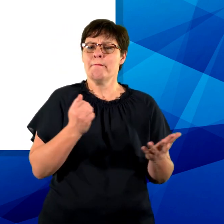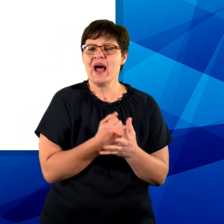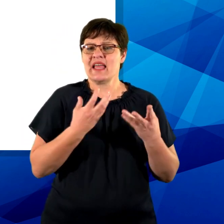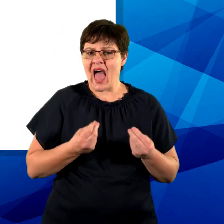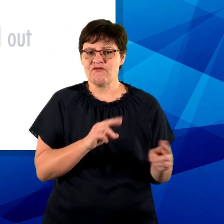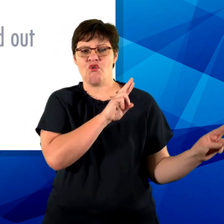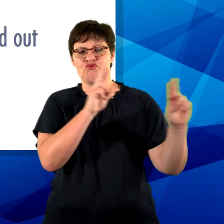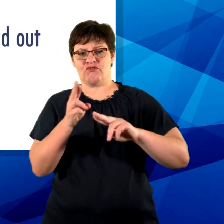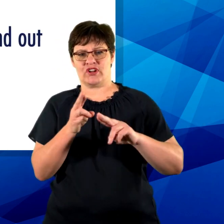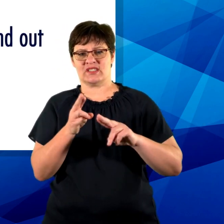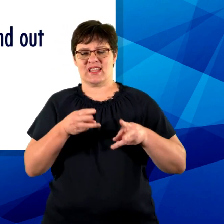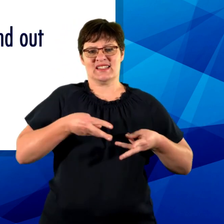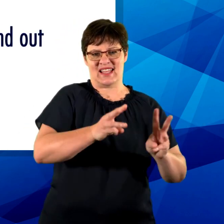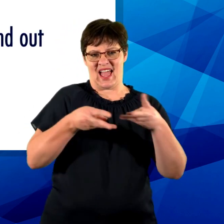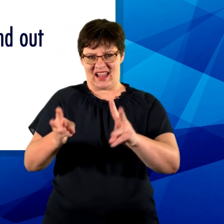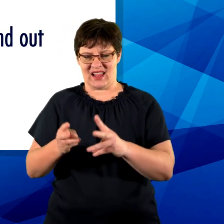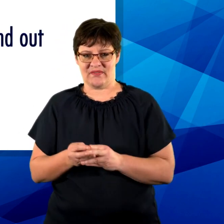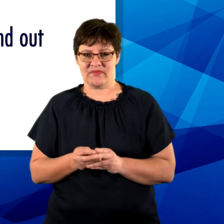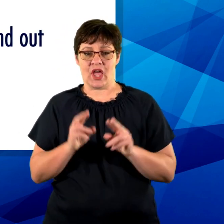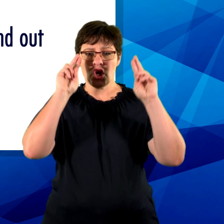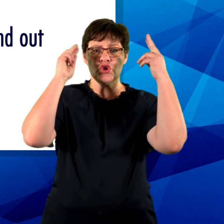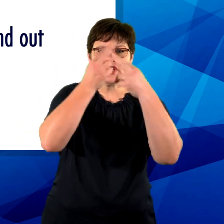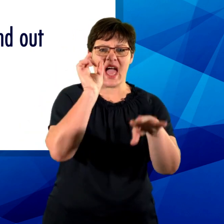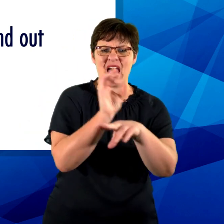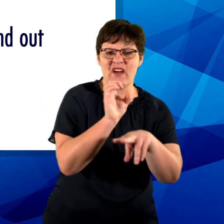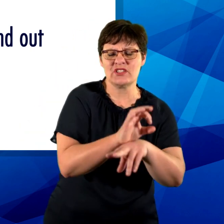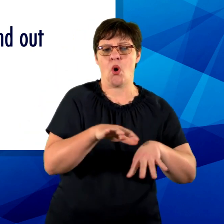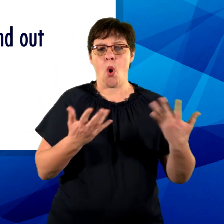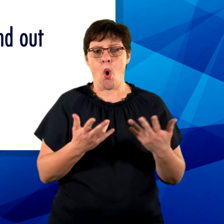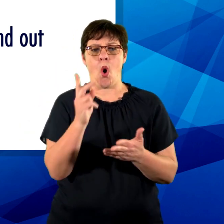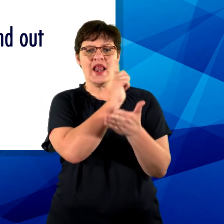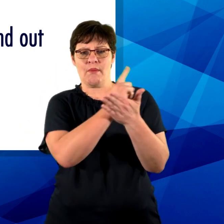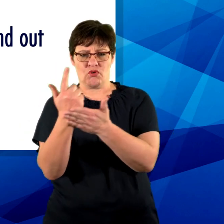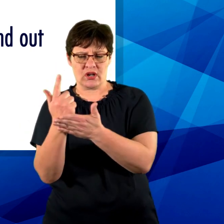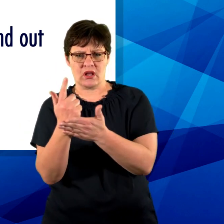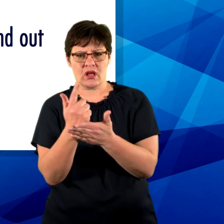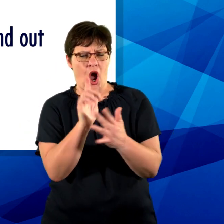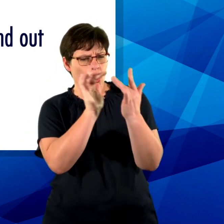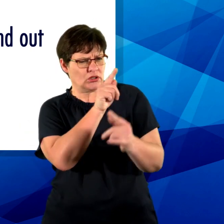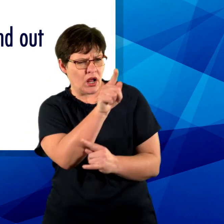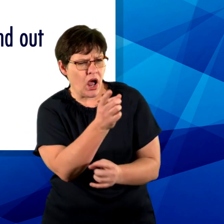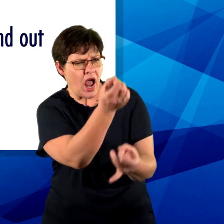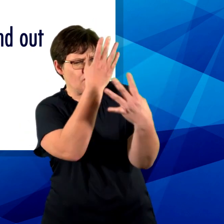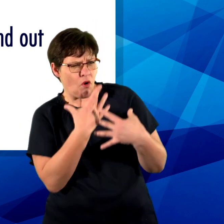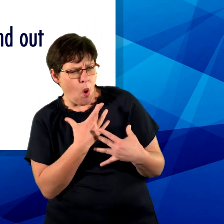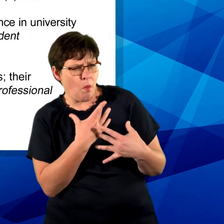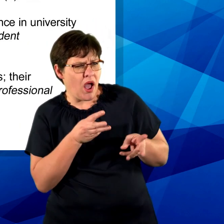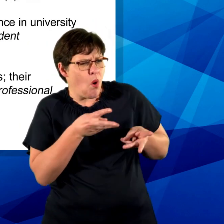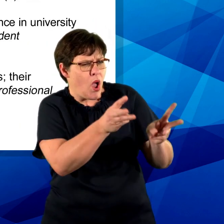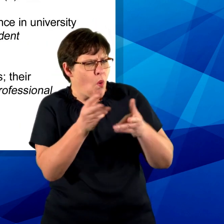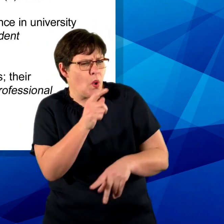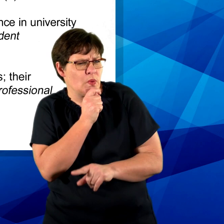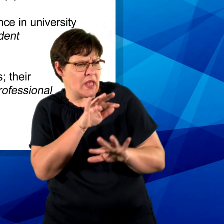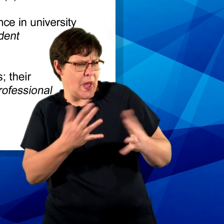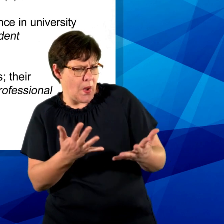style. Contact your faculty advisor or librarian to find out which referencing style you have to use.